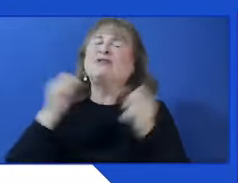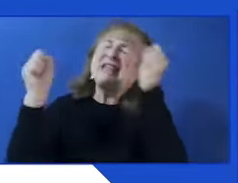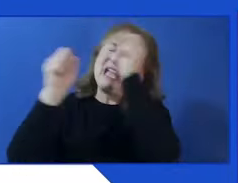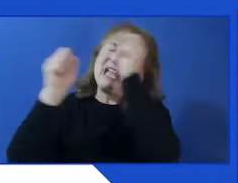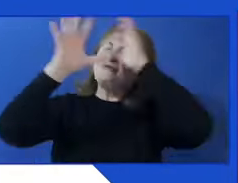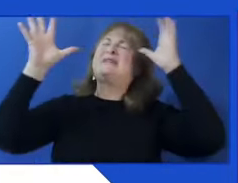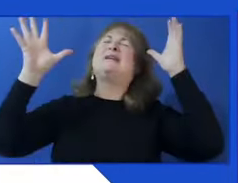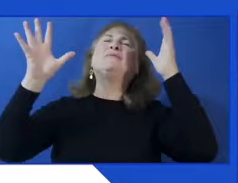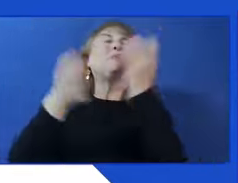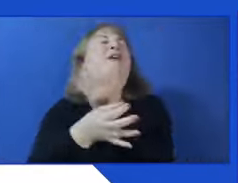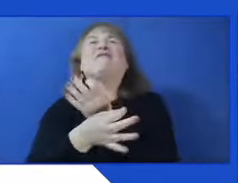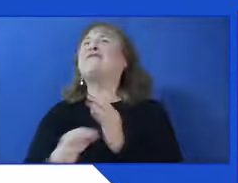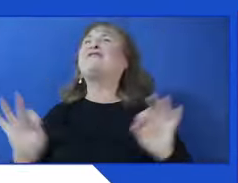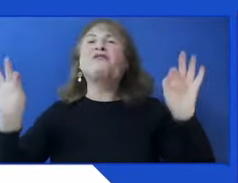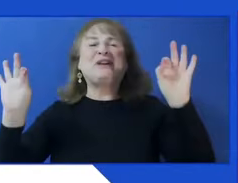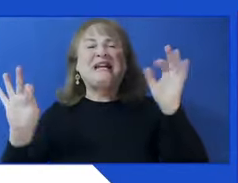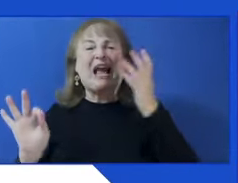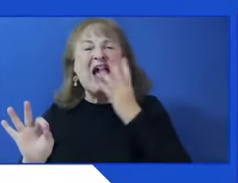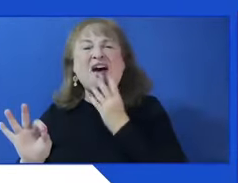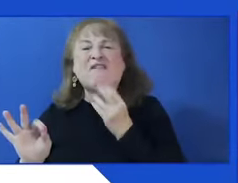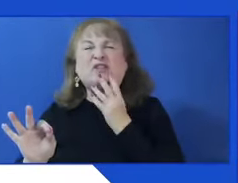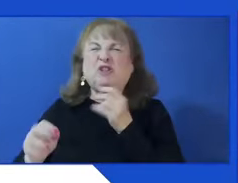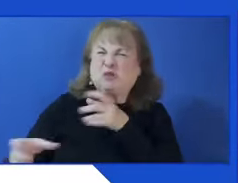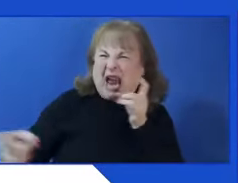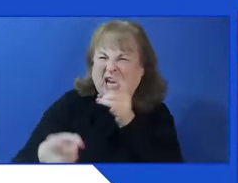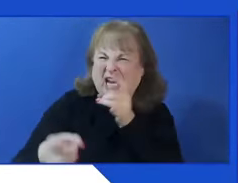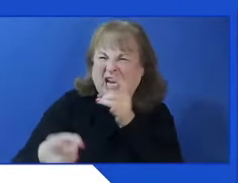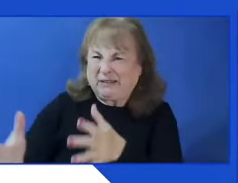be free of Jew hatred.